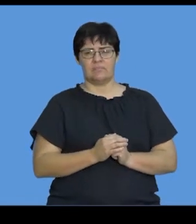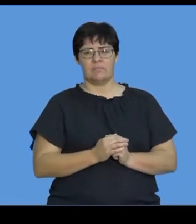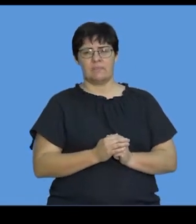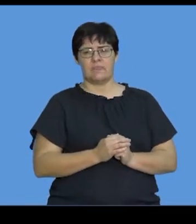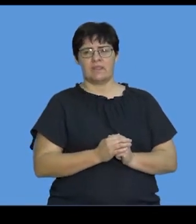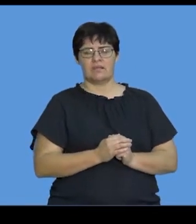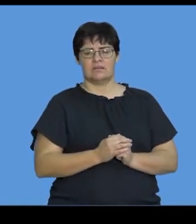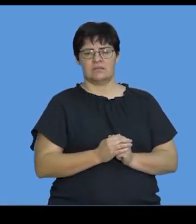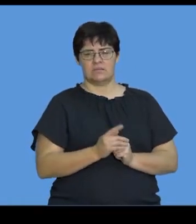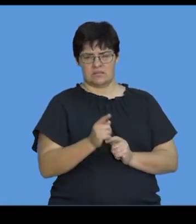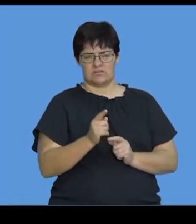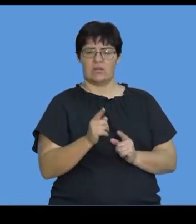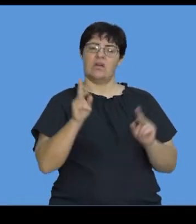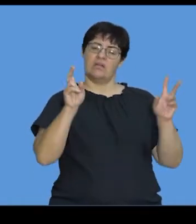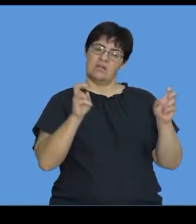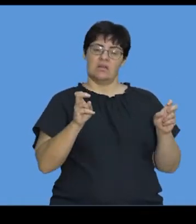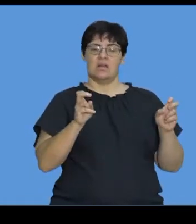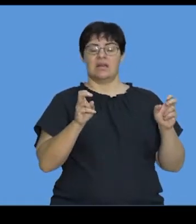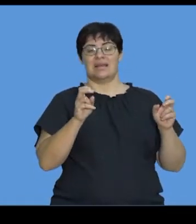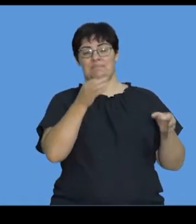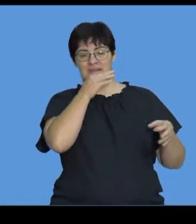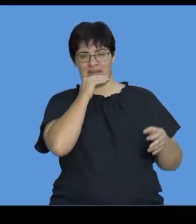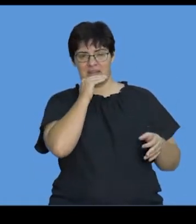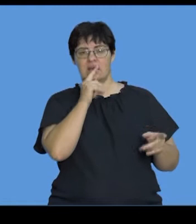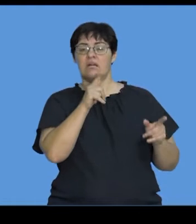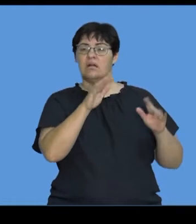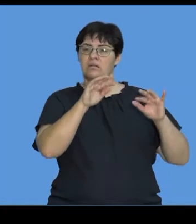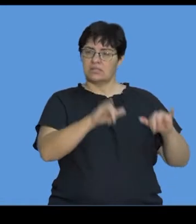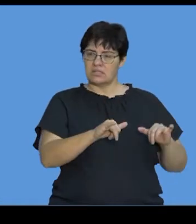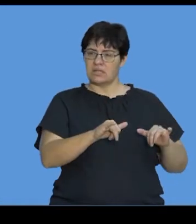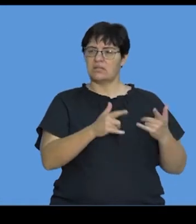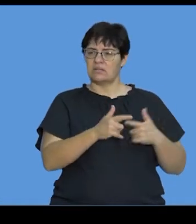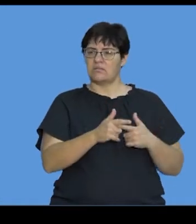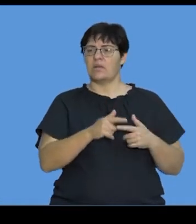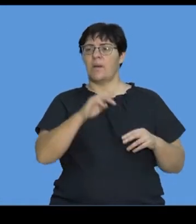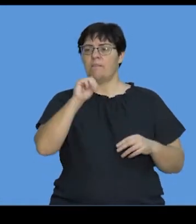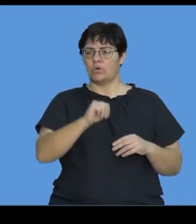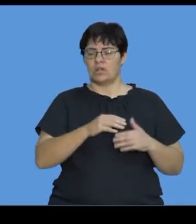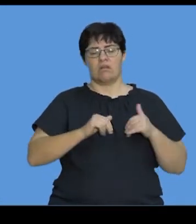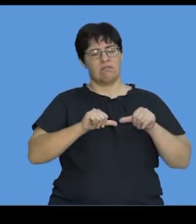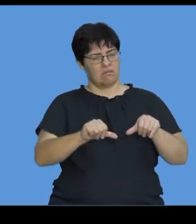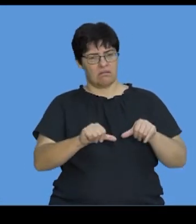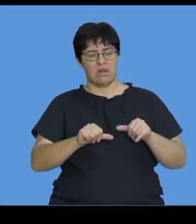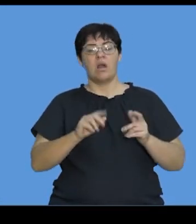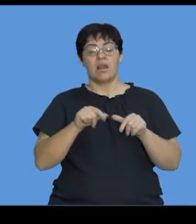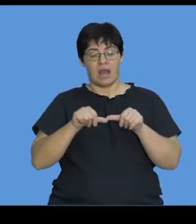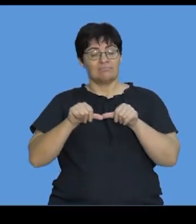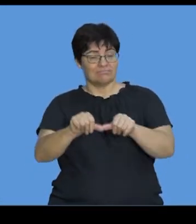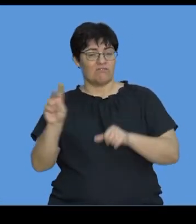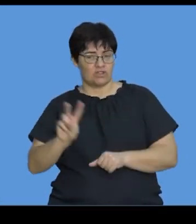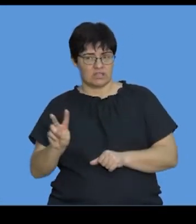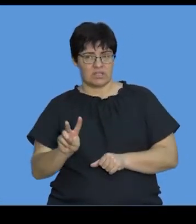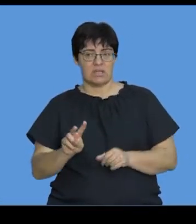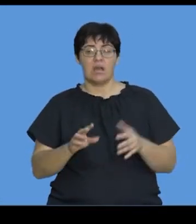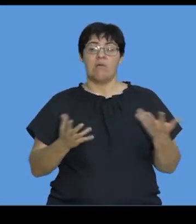remain, this is the official definition, will remain at rest, in its state of rest or motion at constant velocity, unless a non-zero